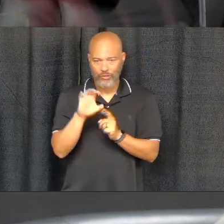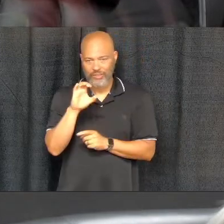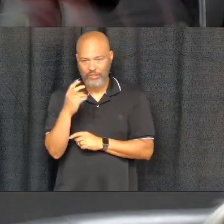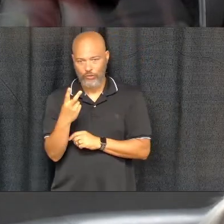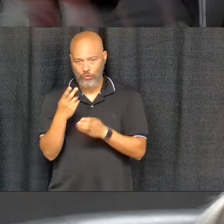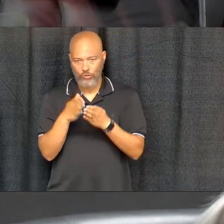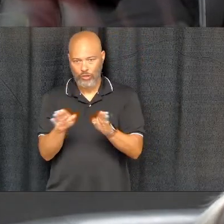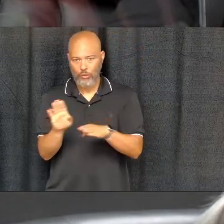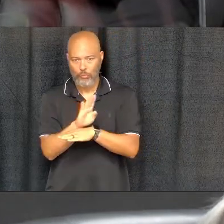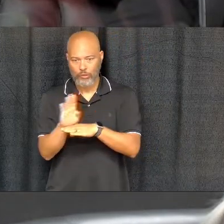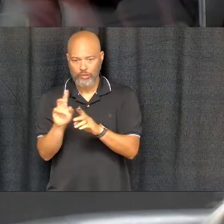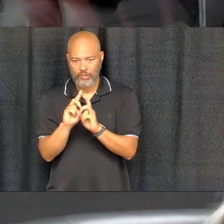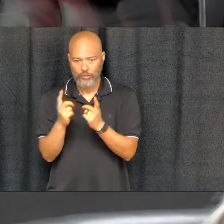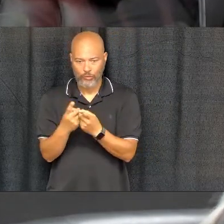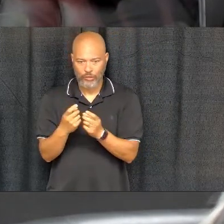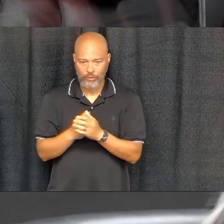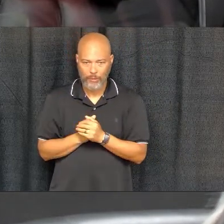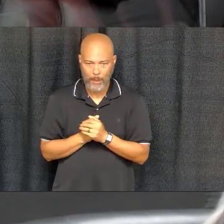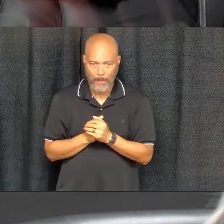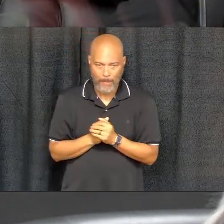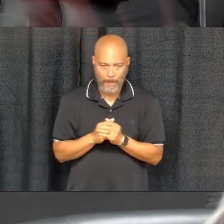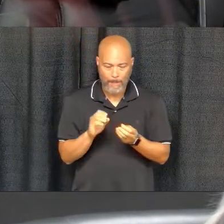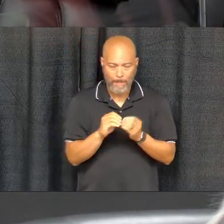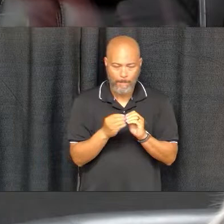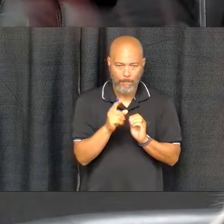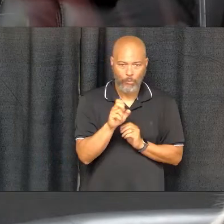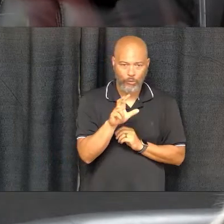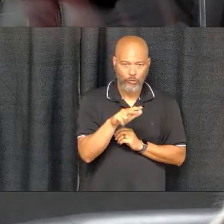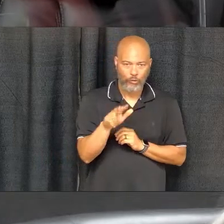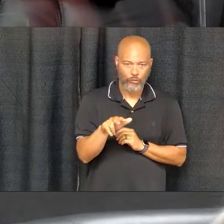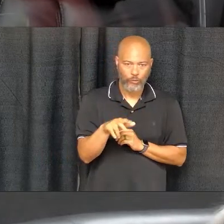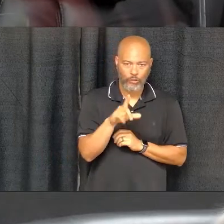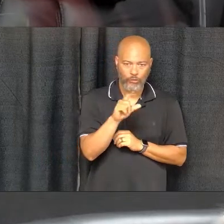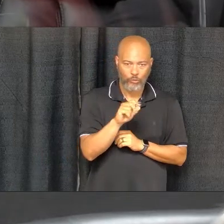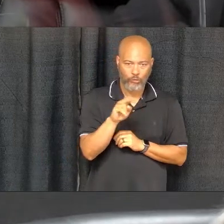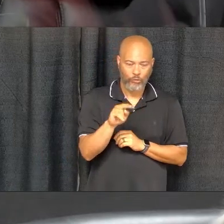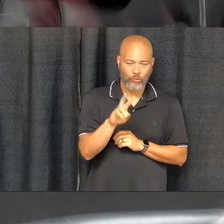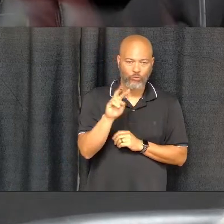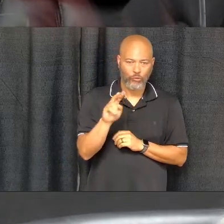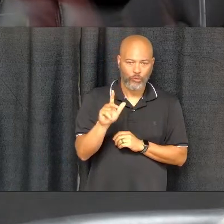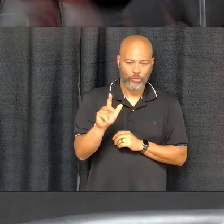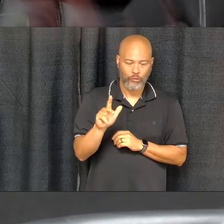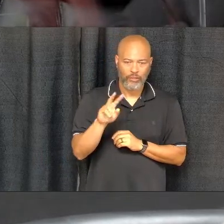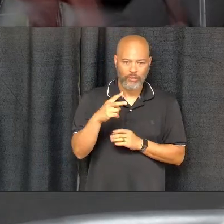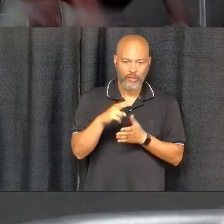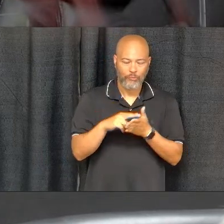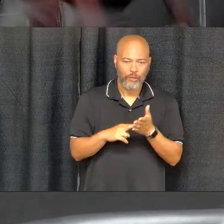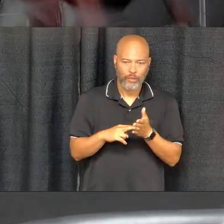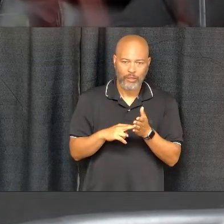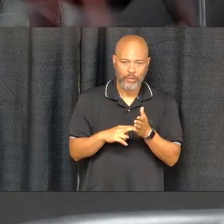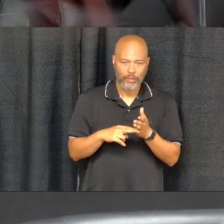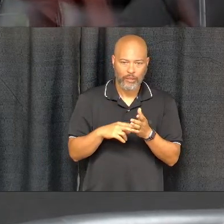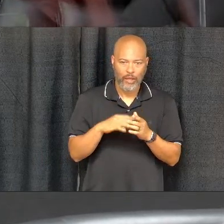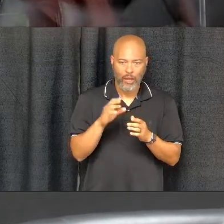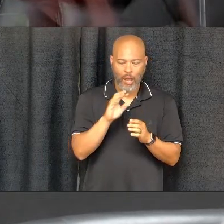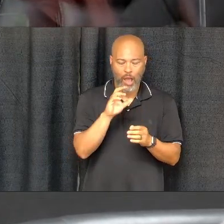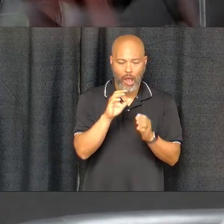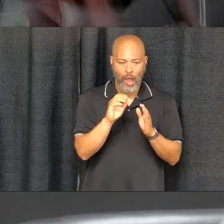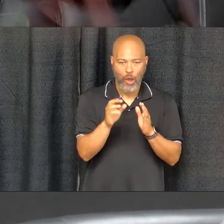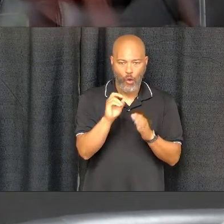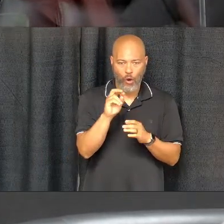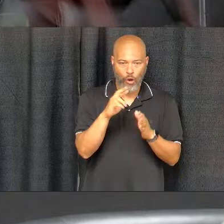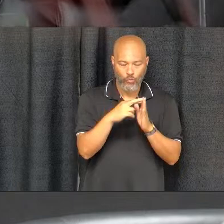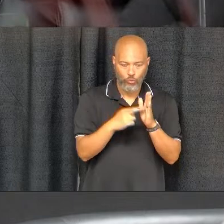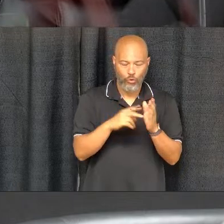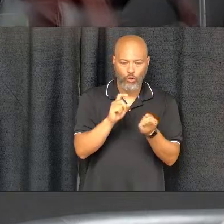C2, general commercial district. Ordinance 133, 2022-23, second reading, an ordinance amending the